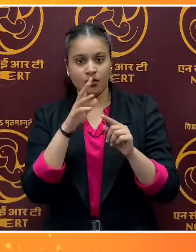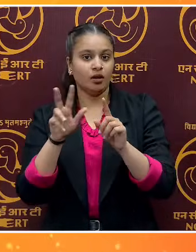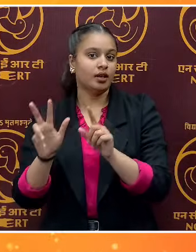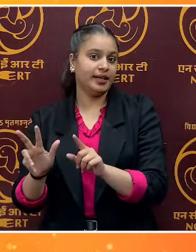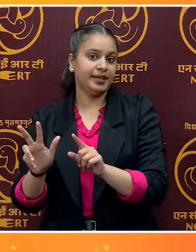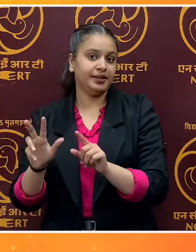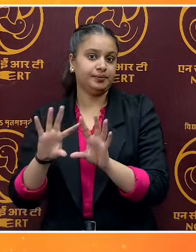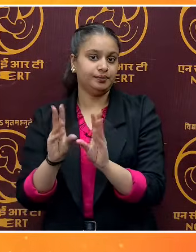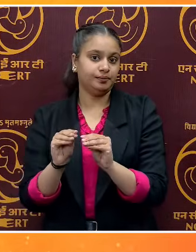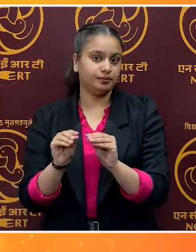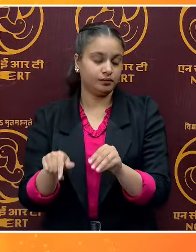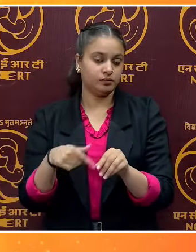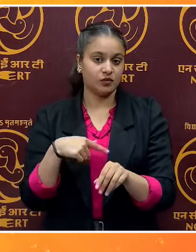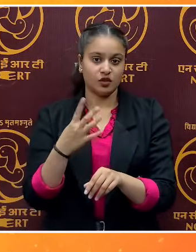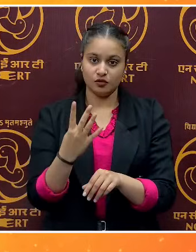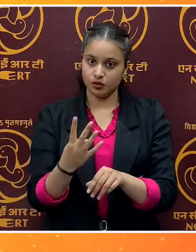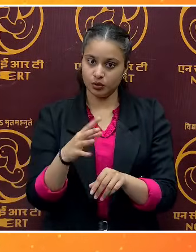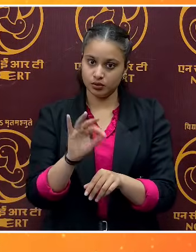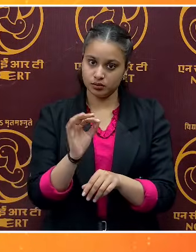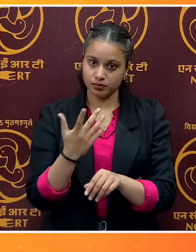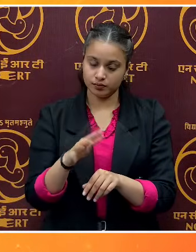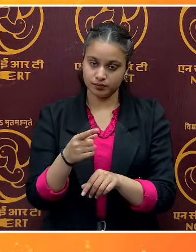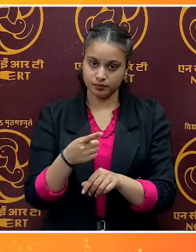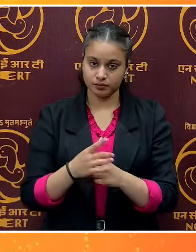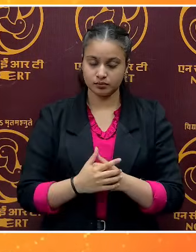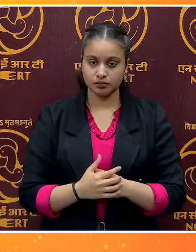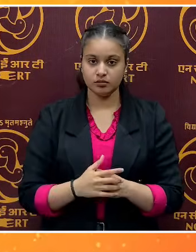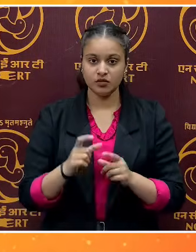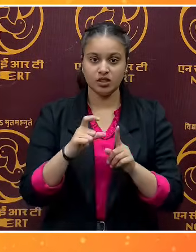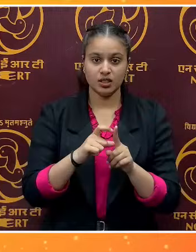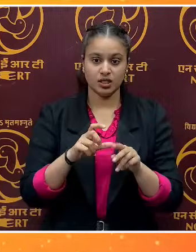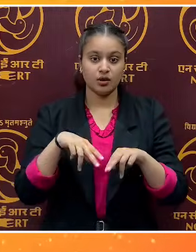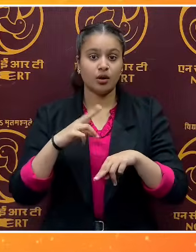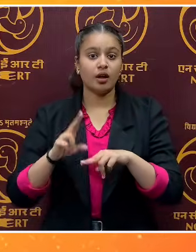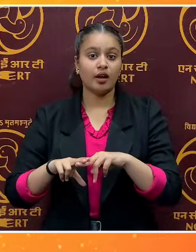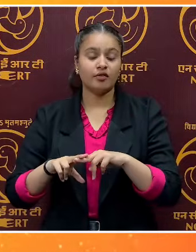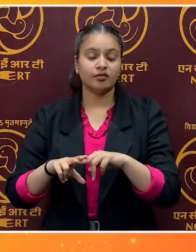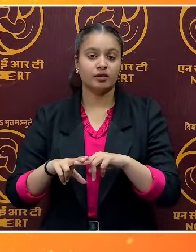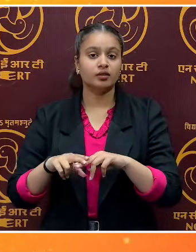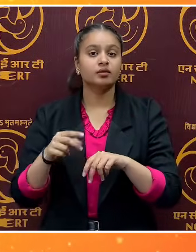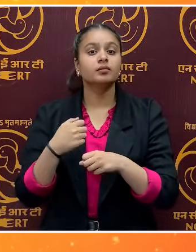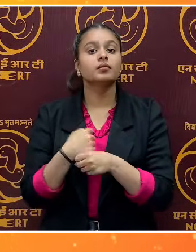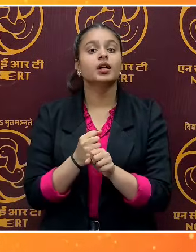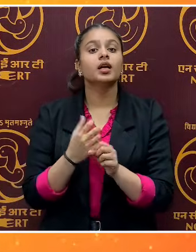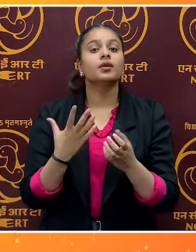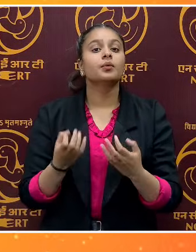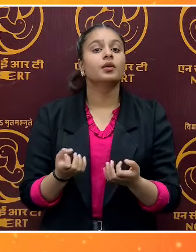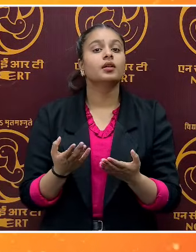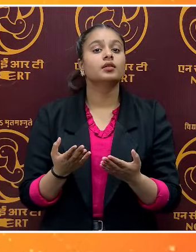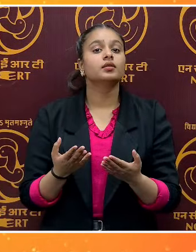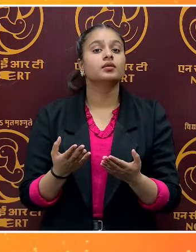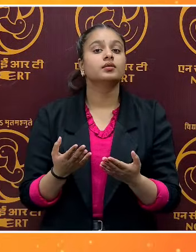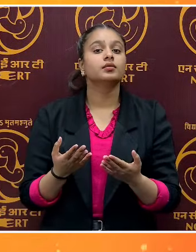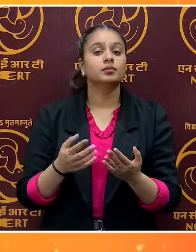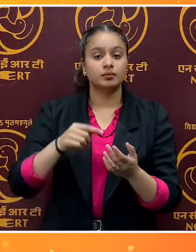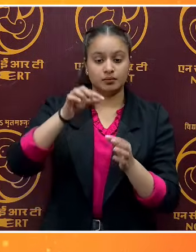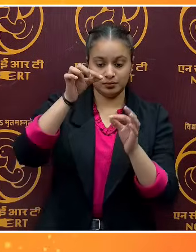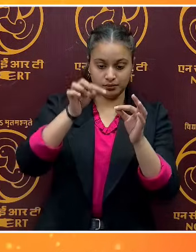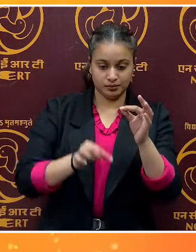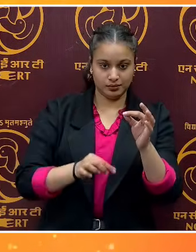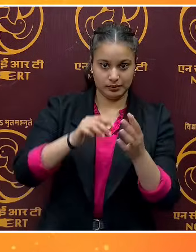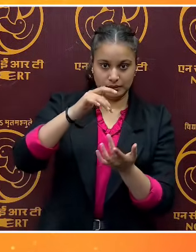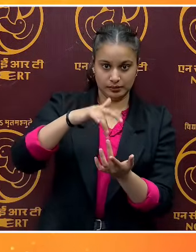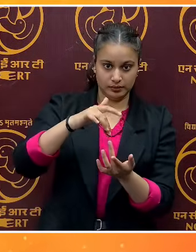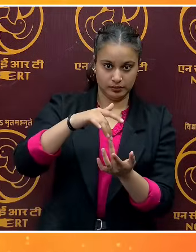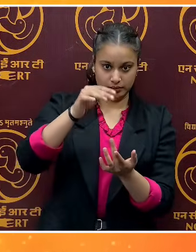taking this as 4 centimeters. Here Renuji, at D and F, I have to construct perpendicular,